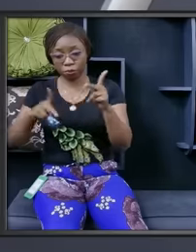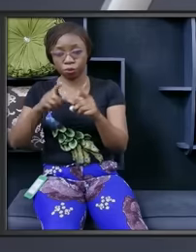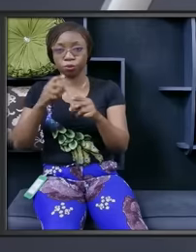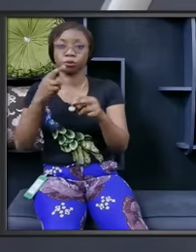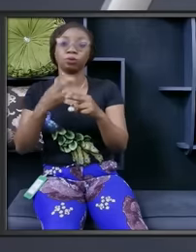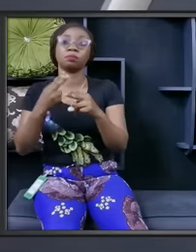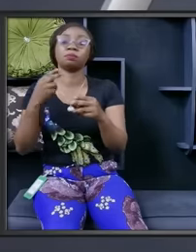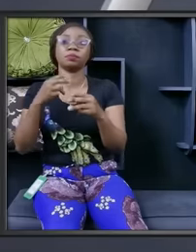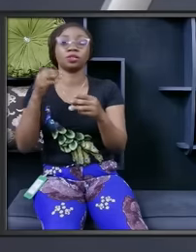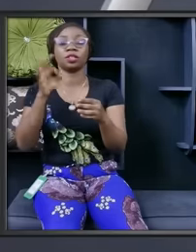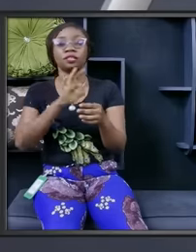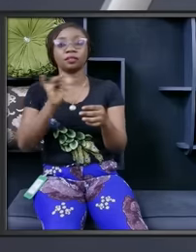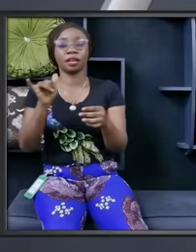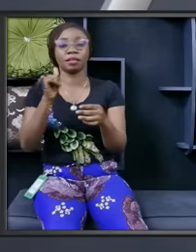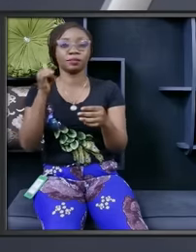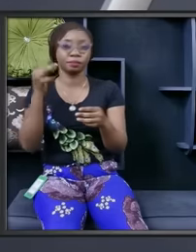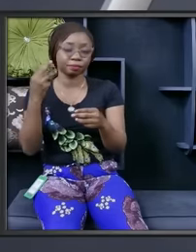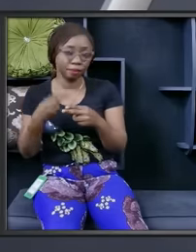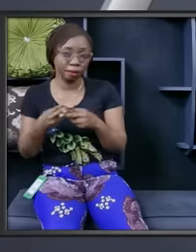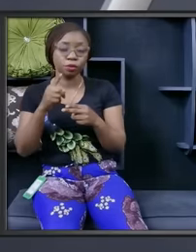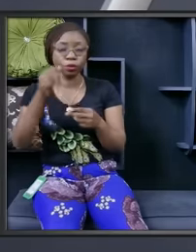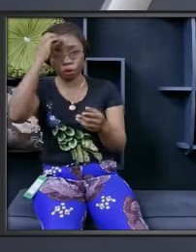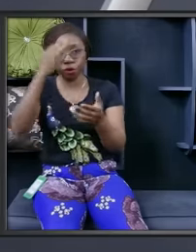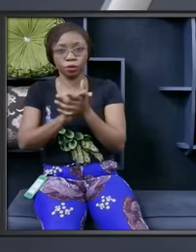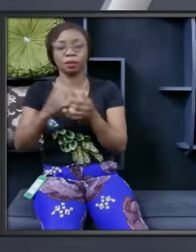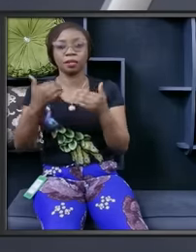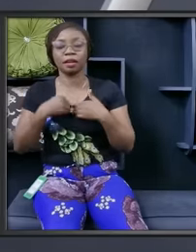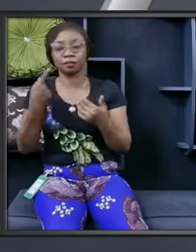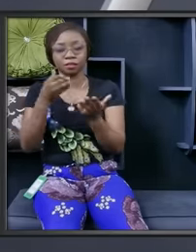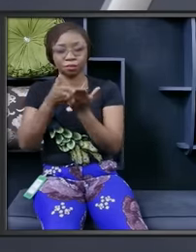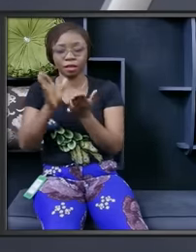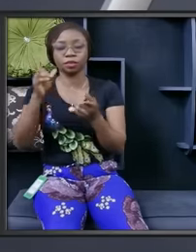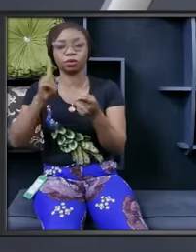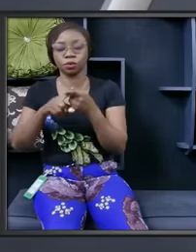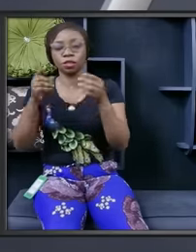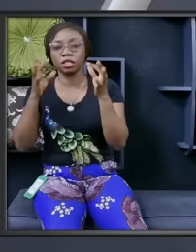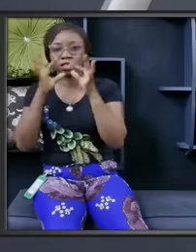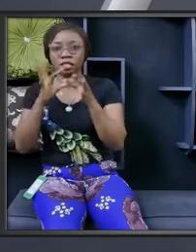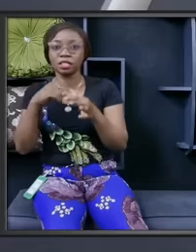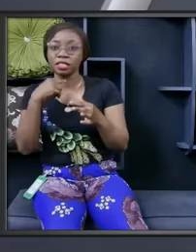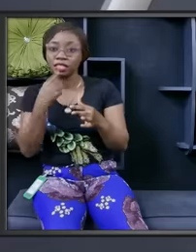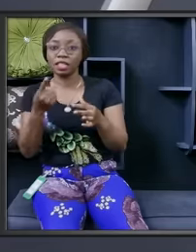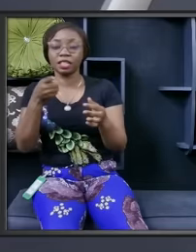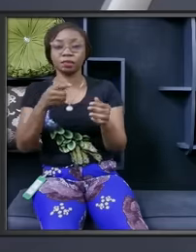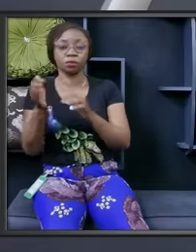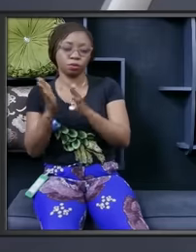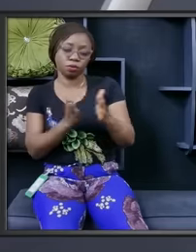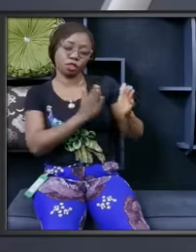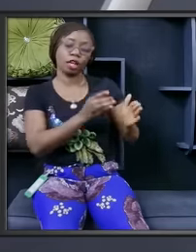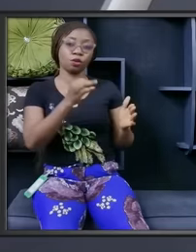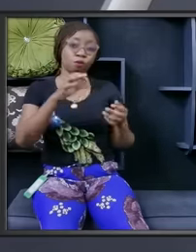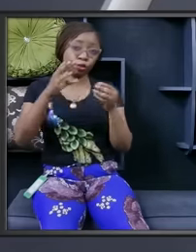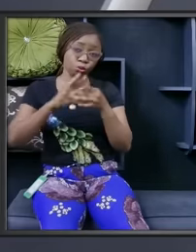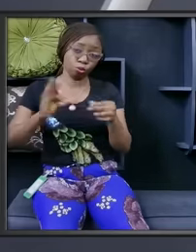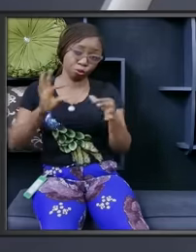you. Yes. Your husband too get the right to talk in own side of the story. Of course. Mm-hmm. And what him make that, what